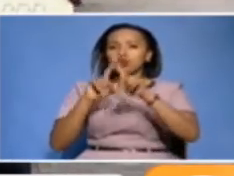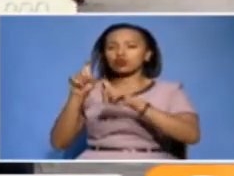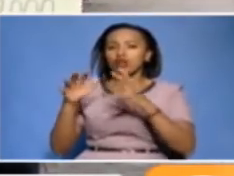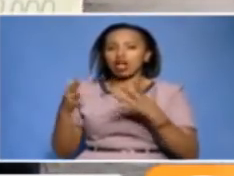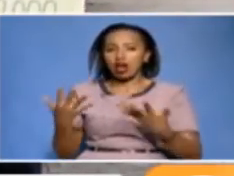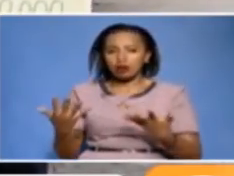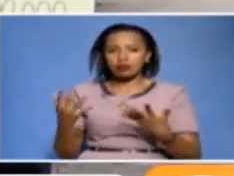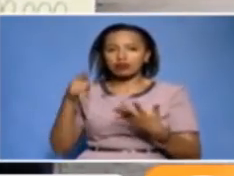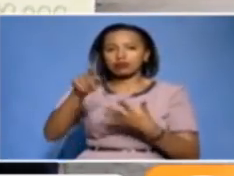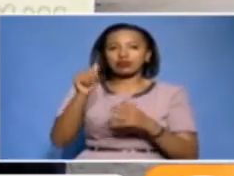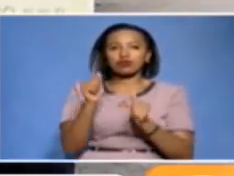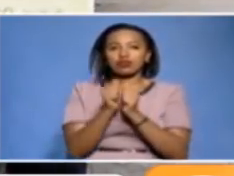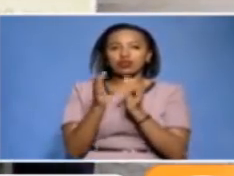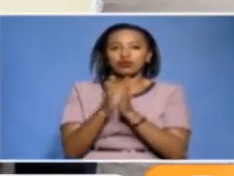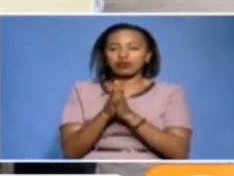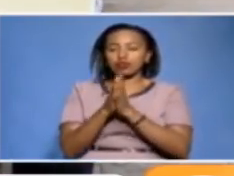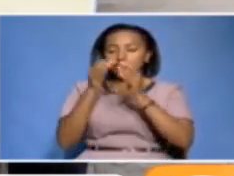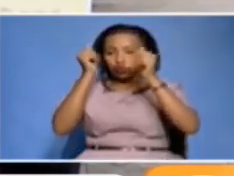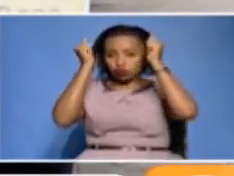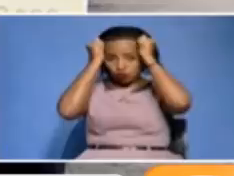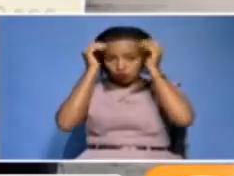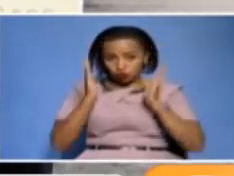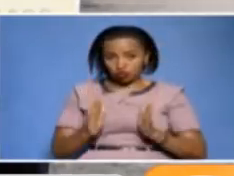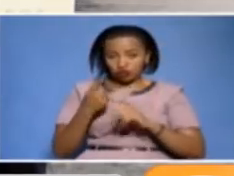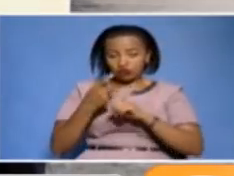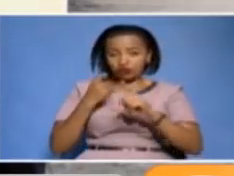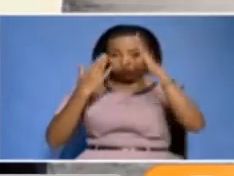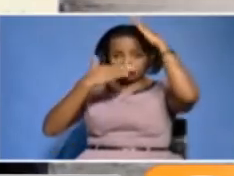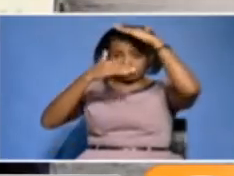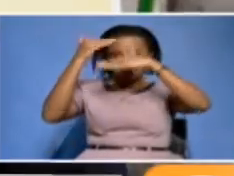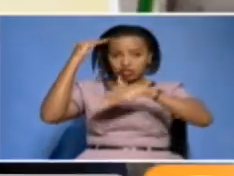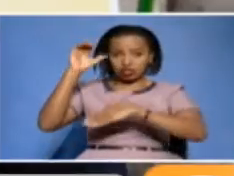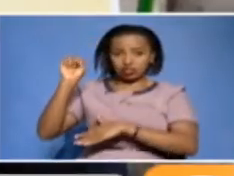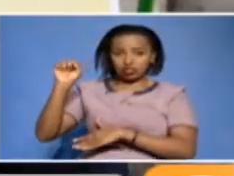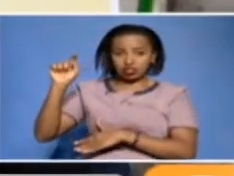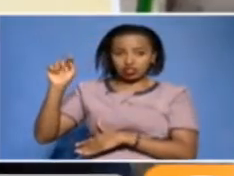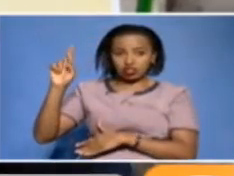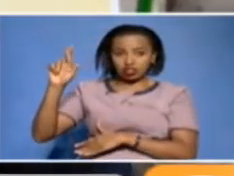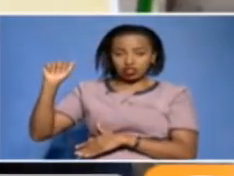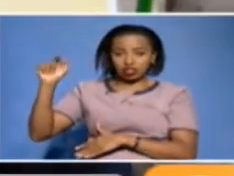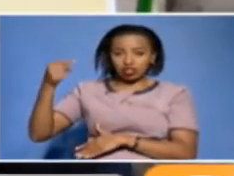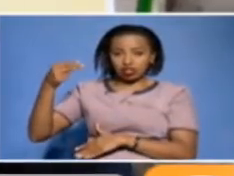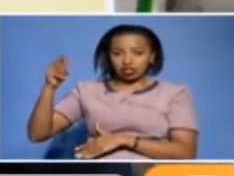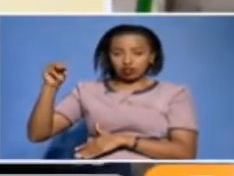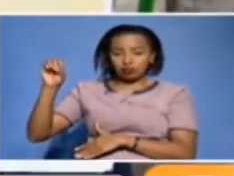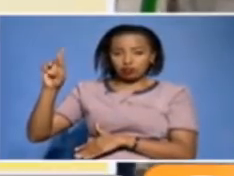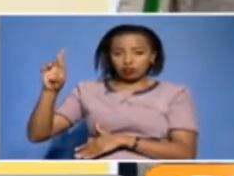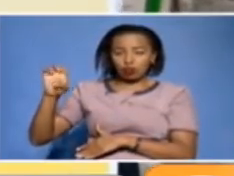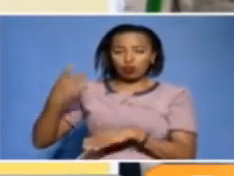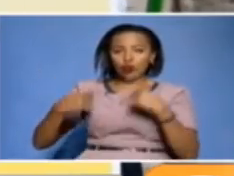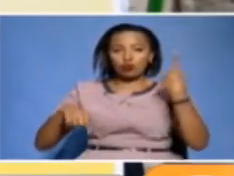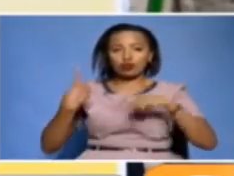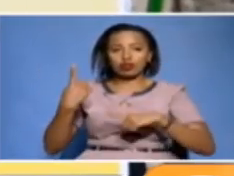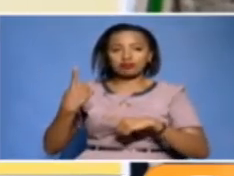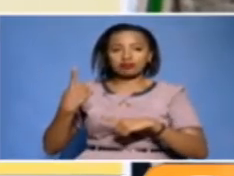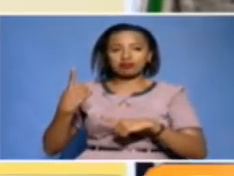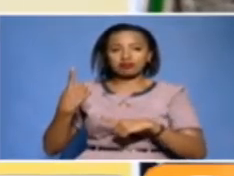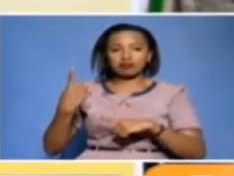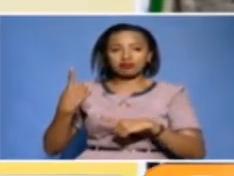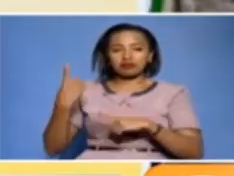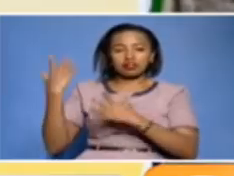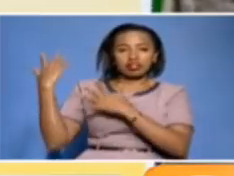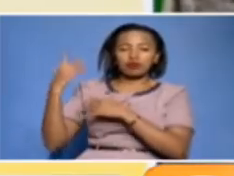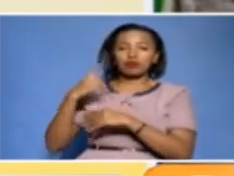na kundi lake la wanafunzi wa chuo kikuu cha Strathmore walishinda milioni 11 na laki 5 baada ya kushiriki